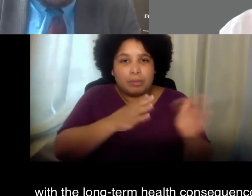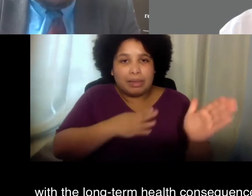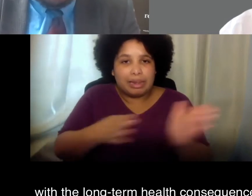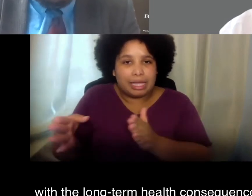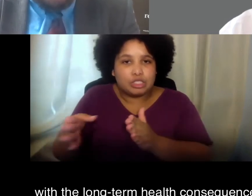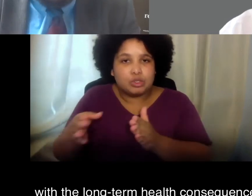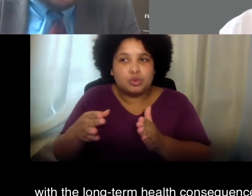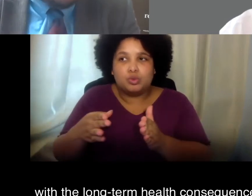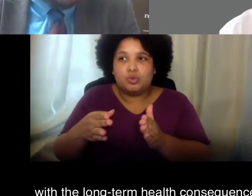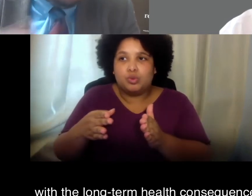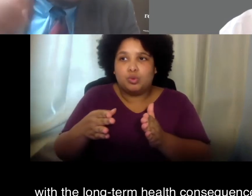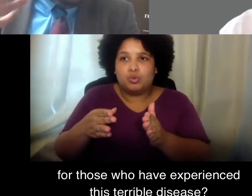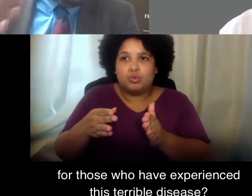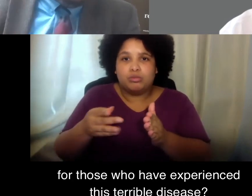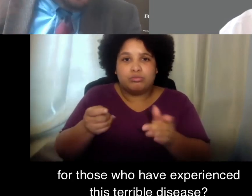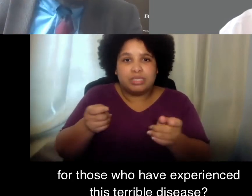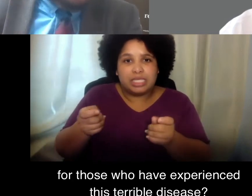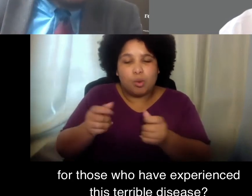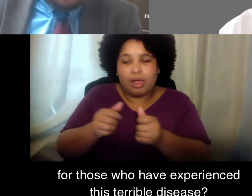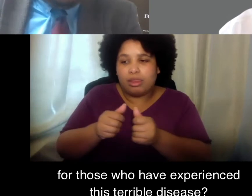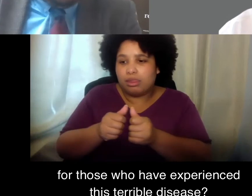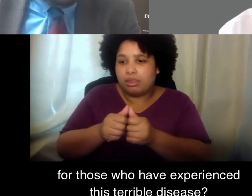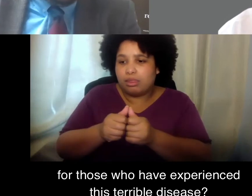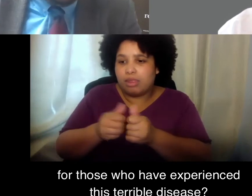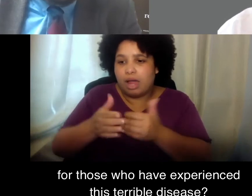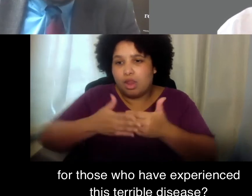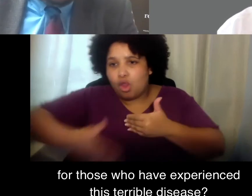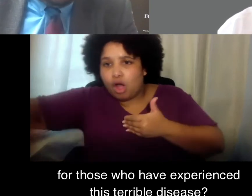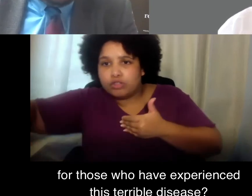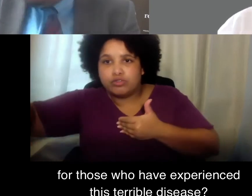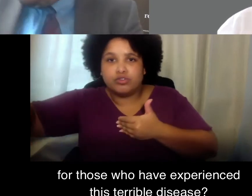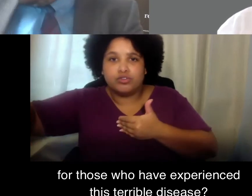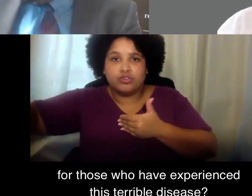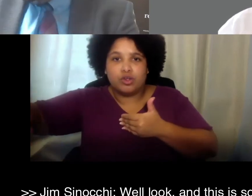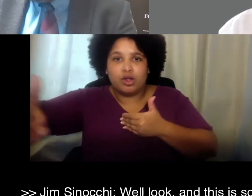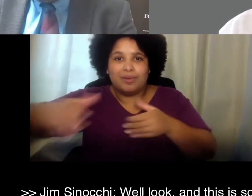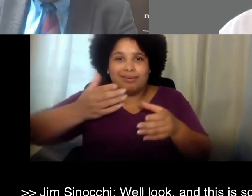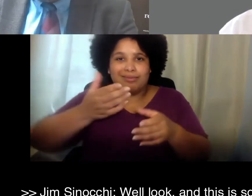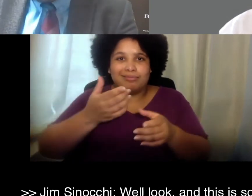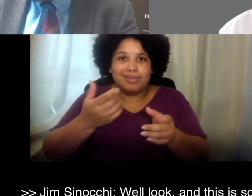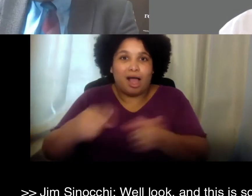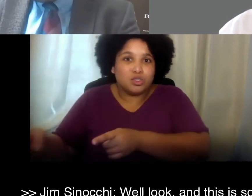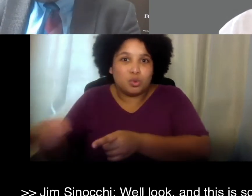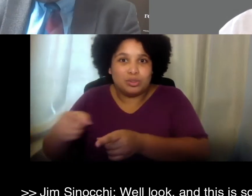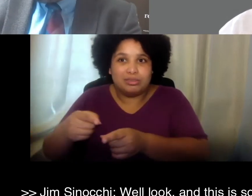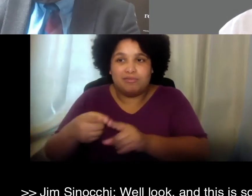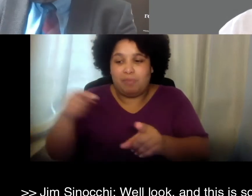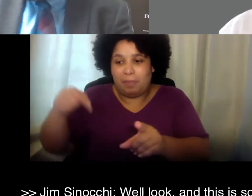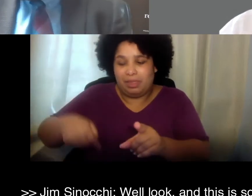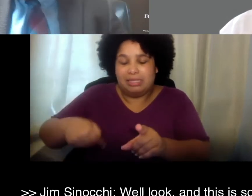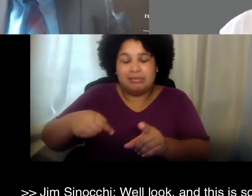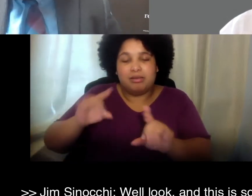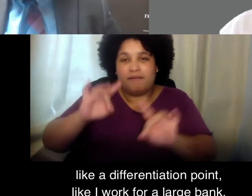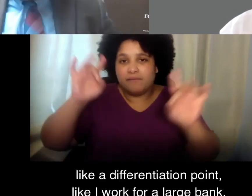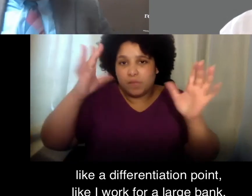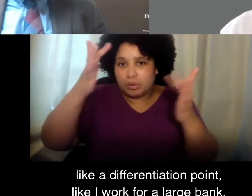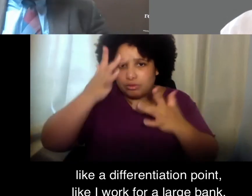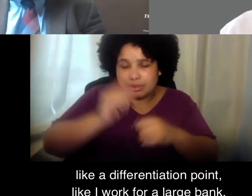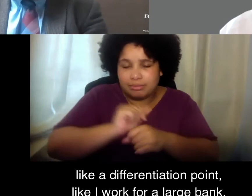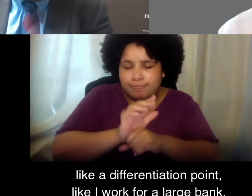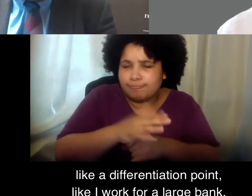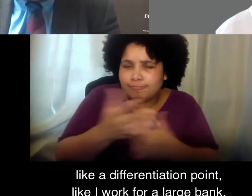with the long-term health consequences for those who have experienced this terrible disease? Well, look, and this is sort of